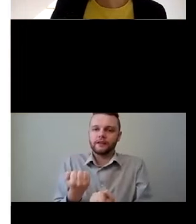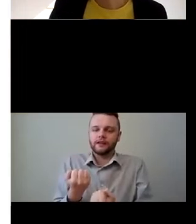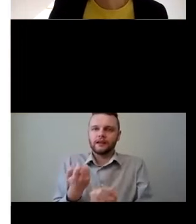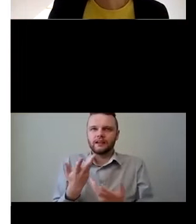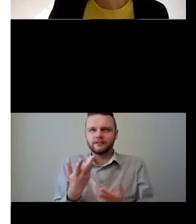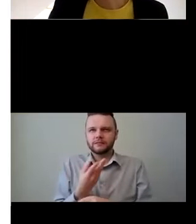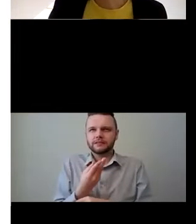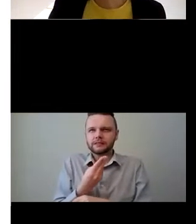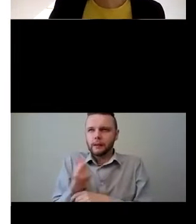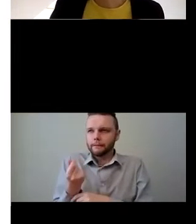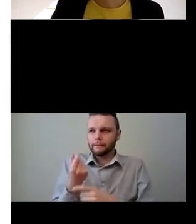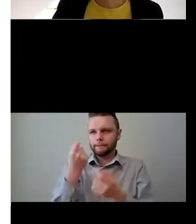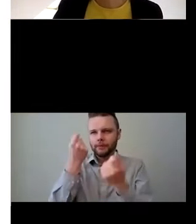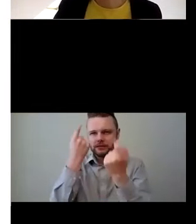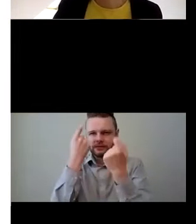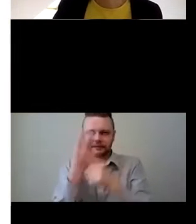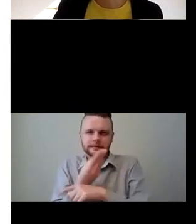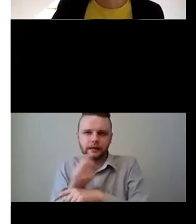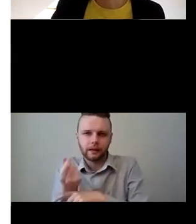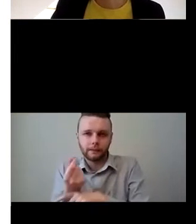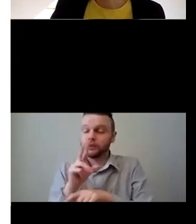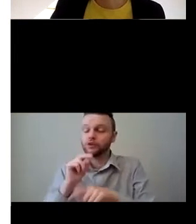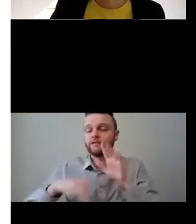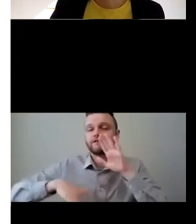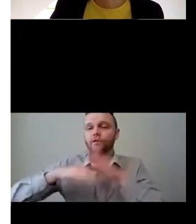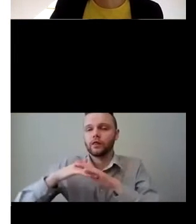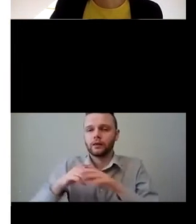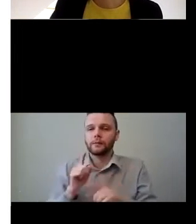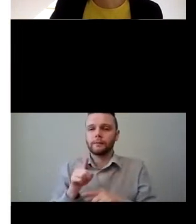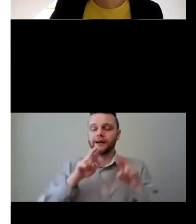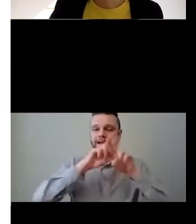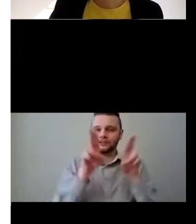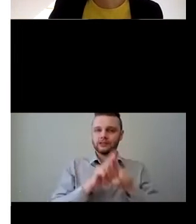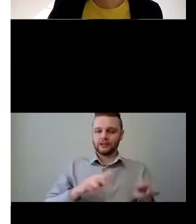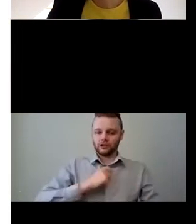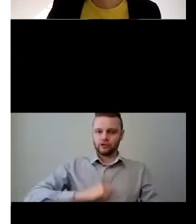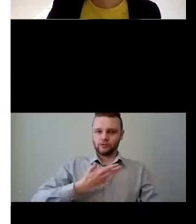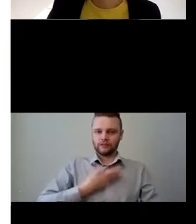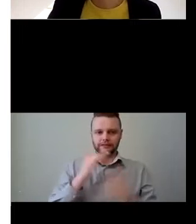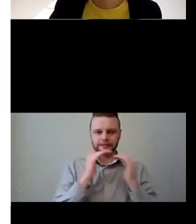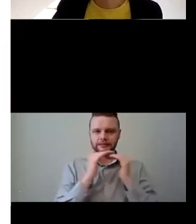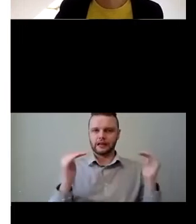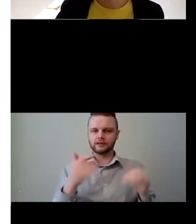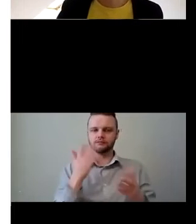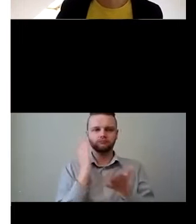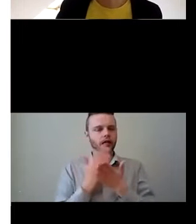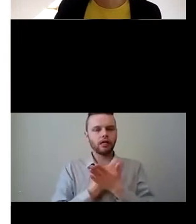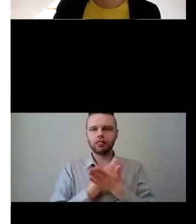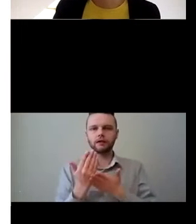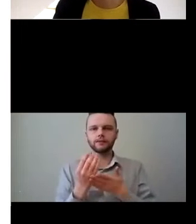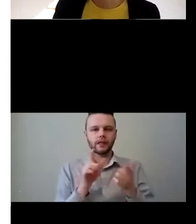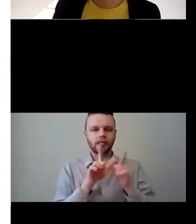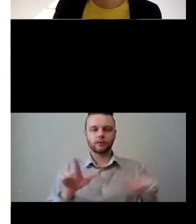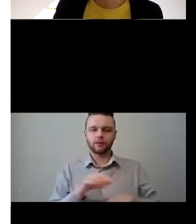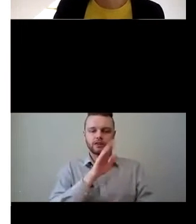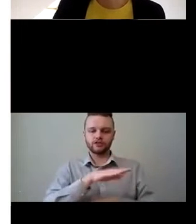reasonably suspected to understand, while international human rights standards are very clear on that it really has to be a language that the